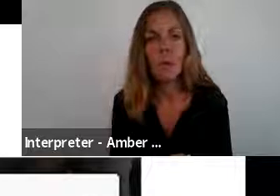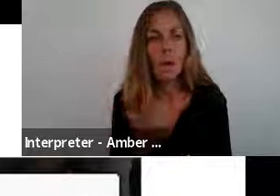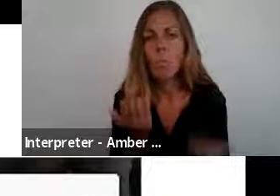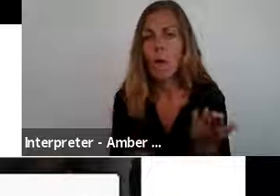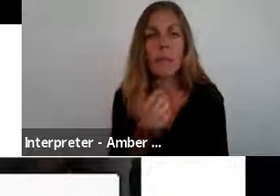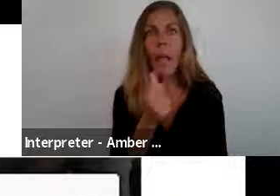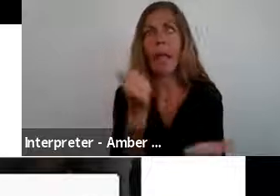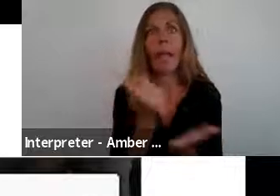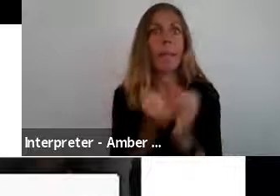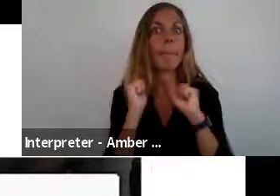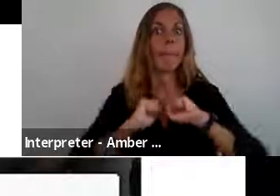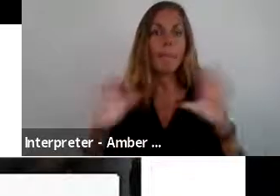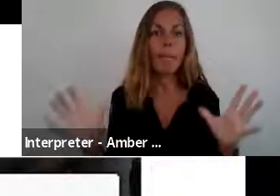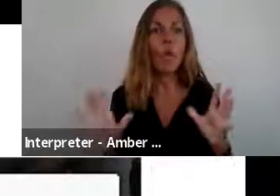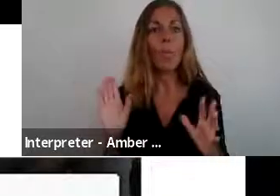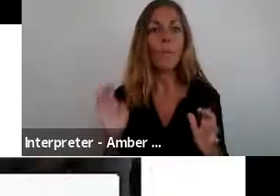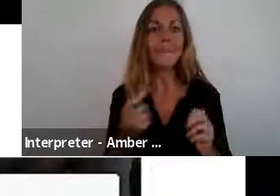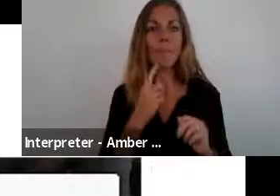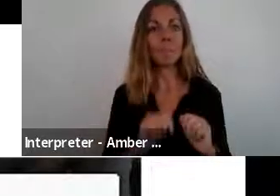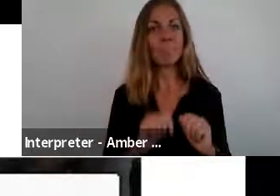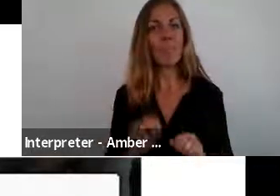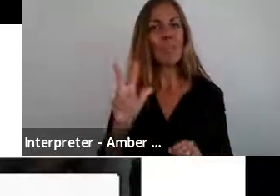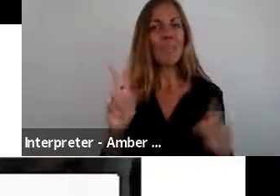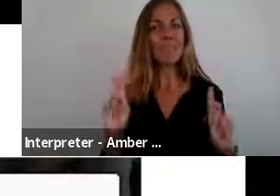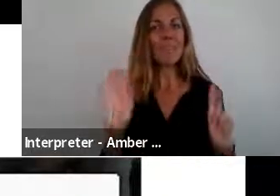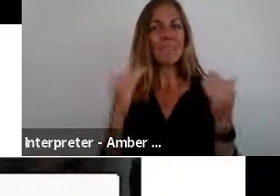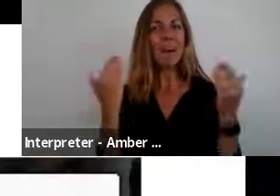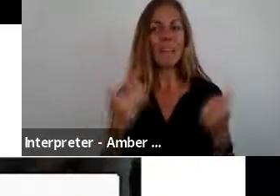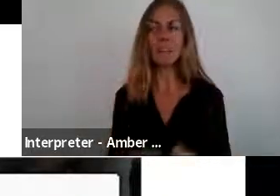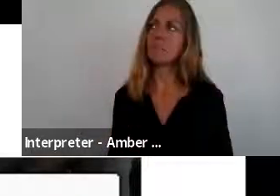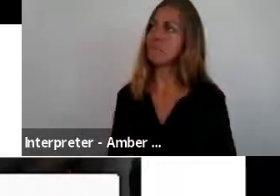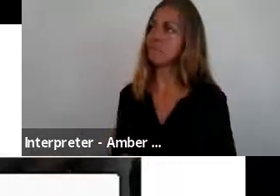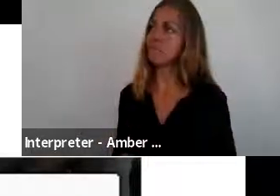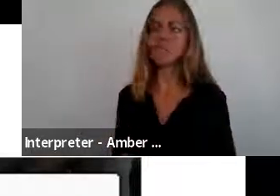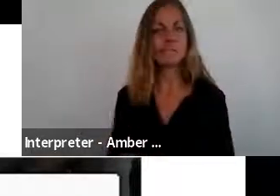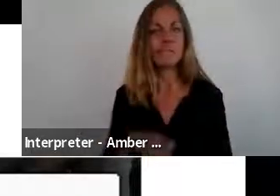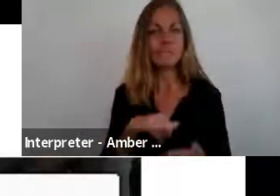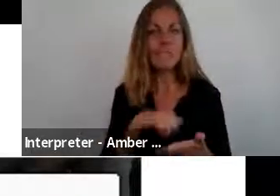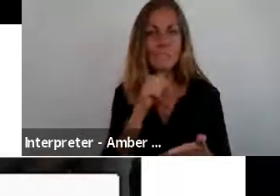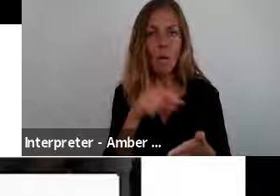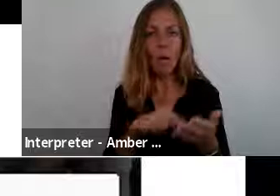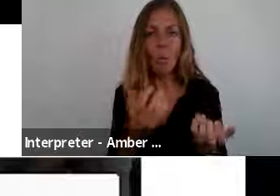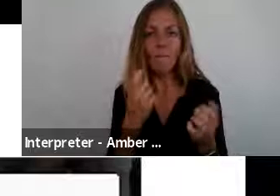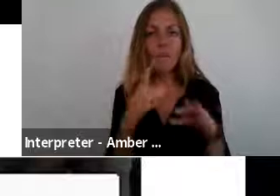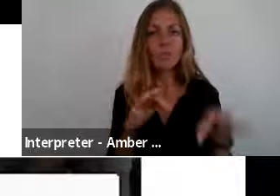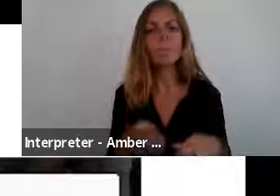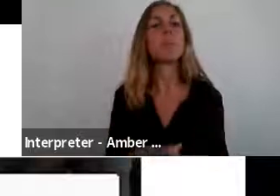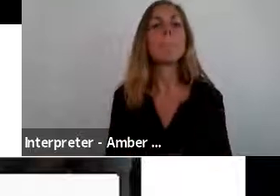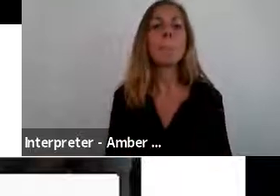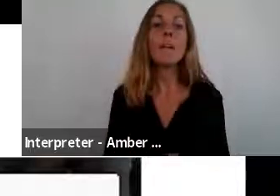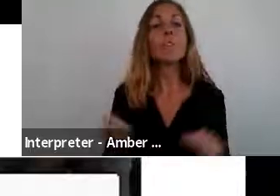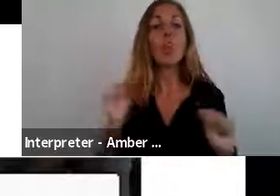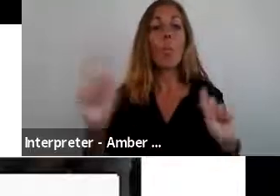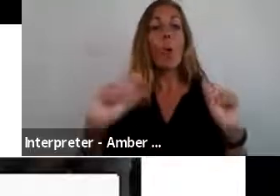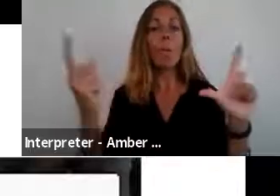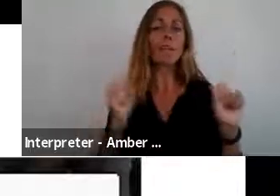be something like 3 people smiling. And that's probably not what you want your description to say. So it'll open a text box and you can just type in